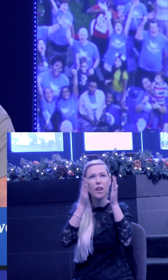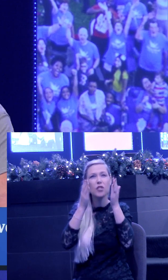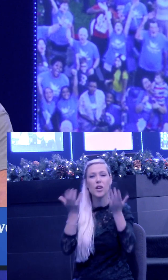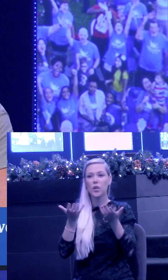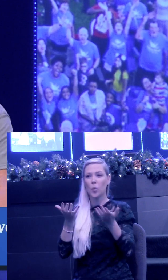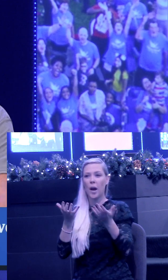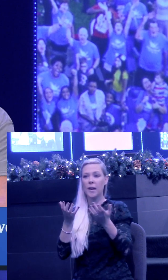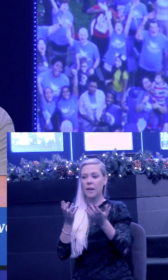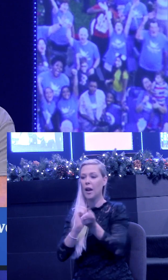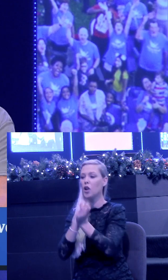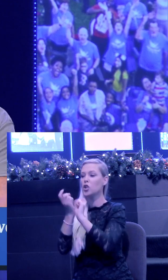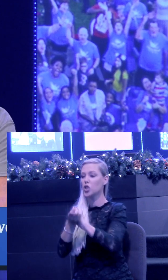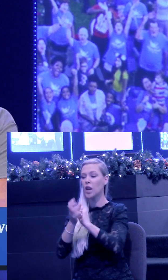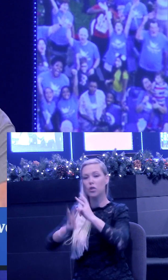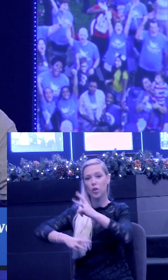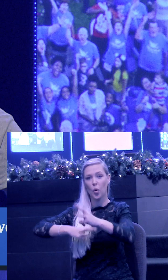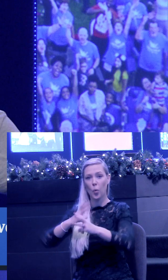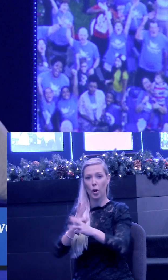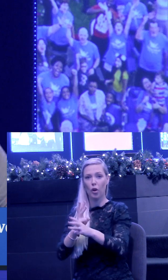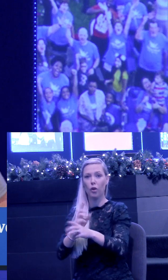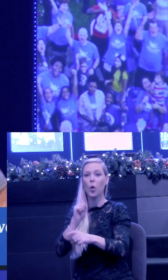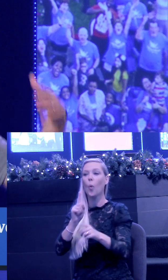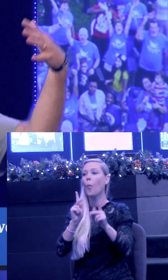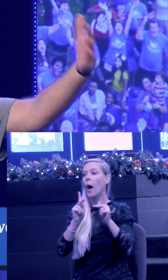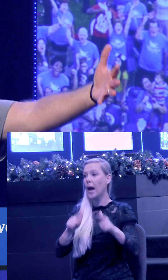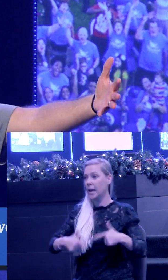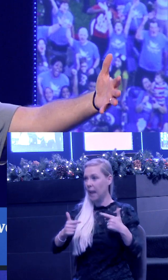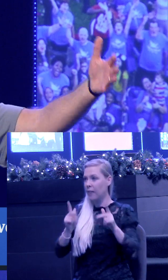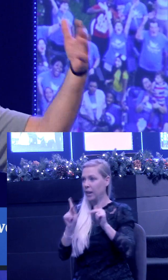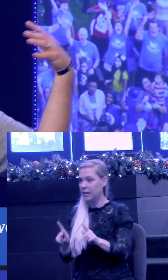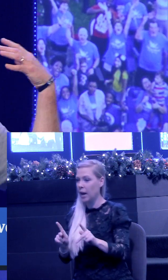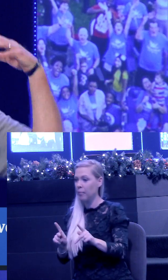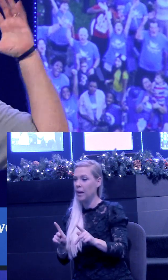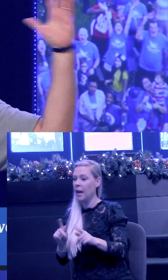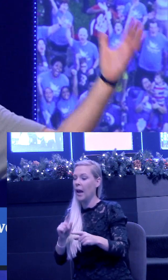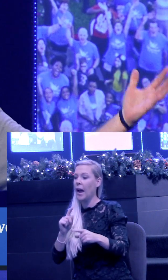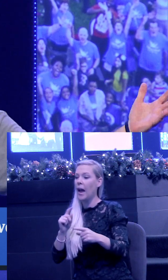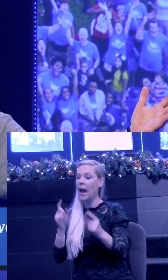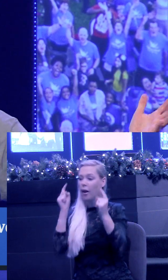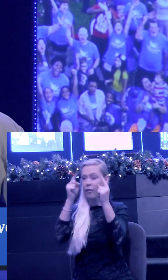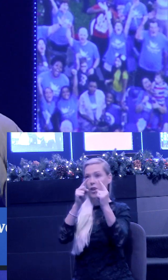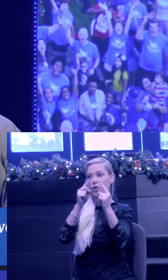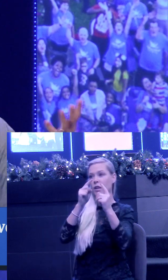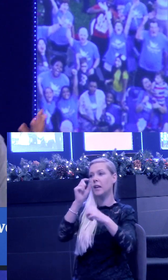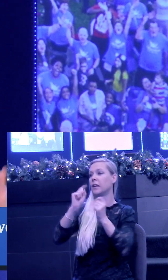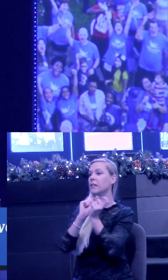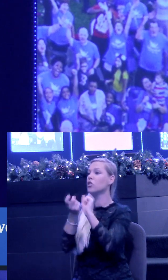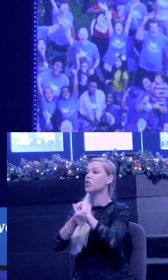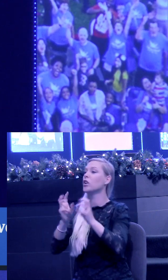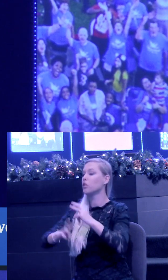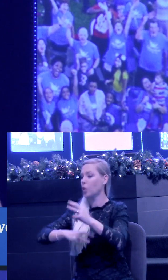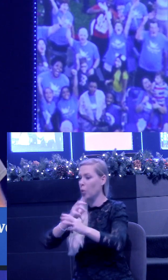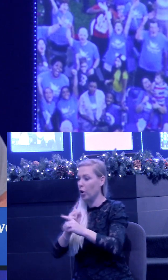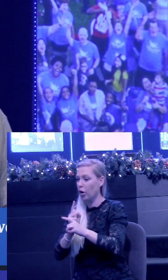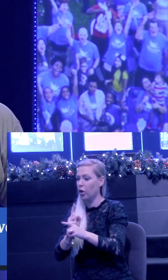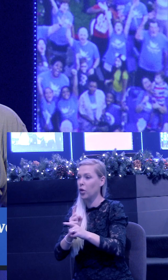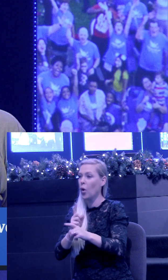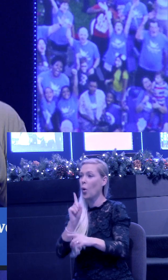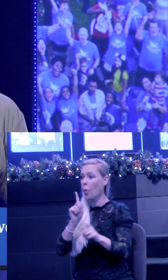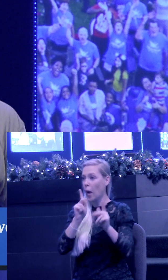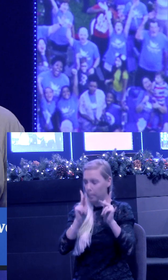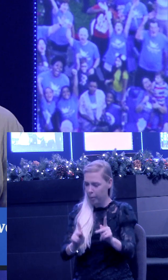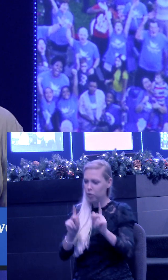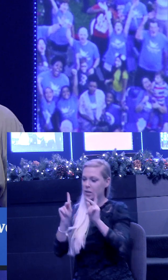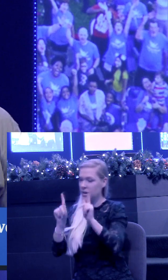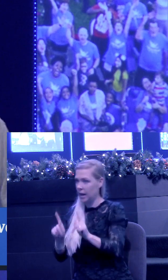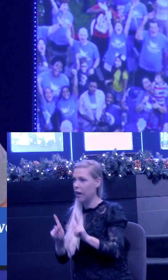the world one life at a time. Let's say that together. Our vision is to change the world one life at a time. It's